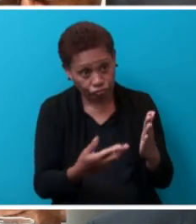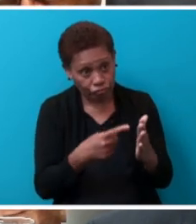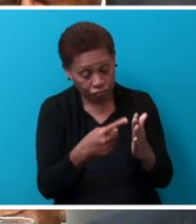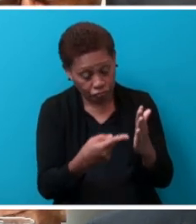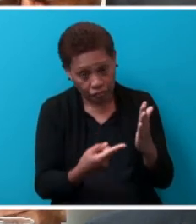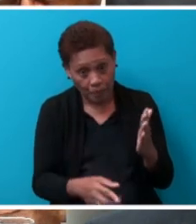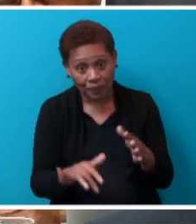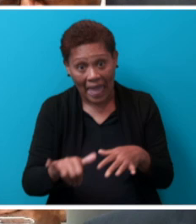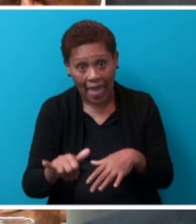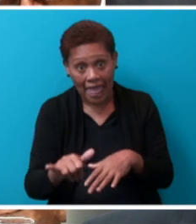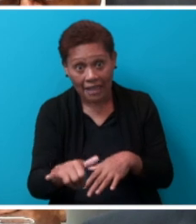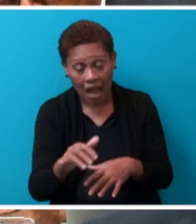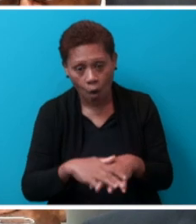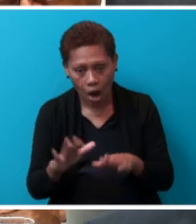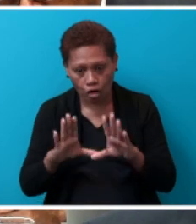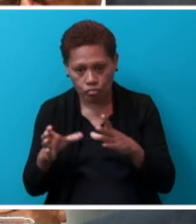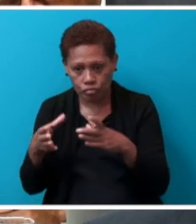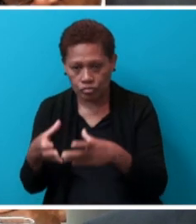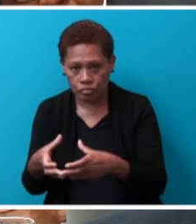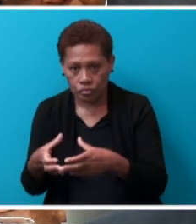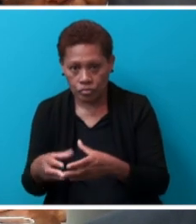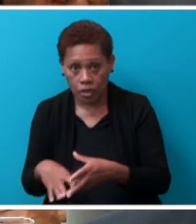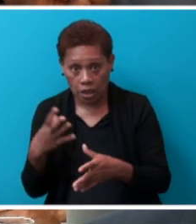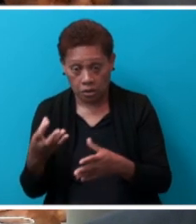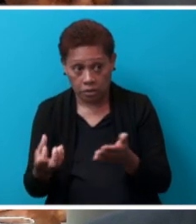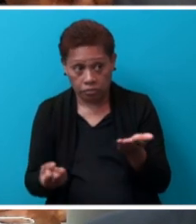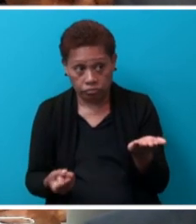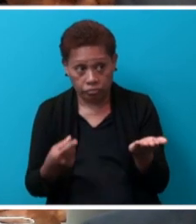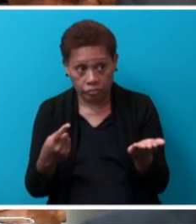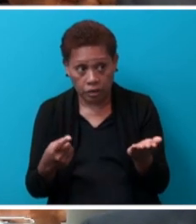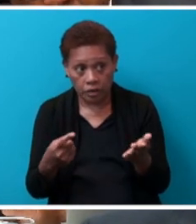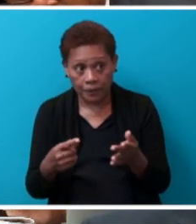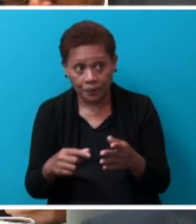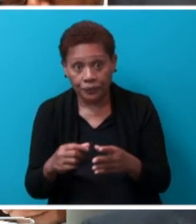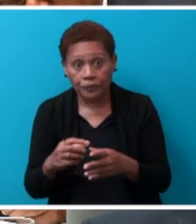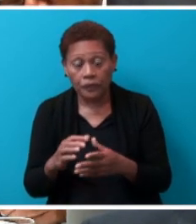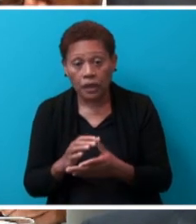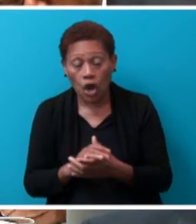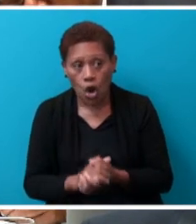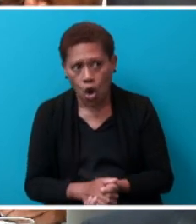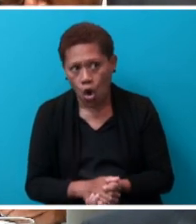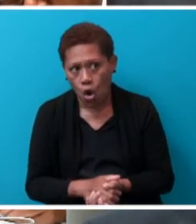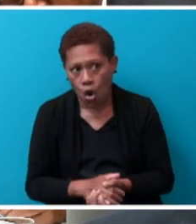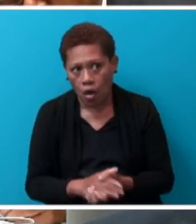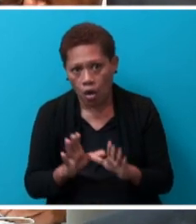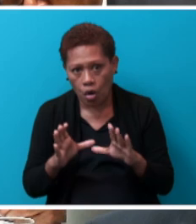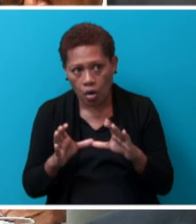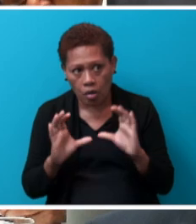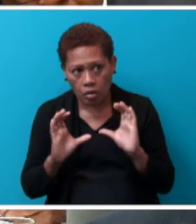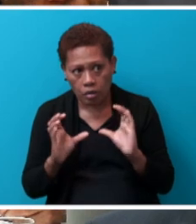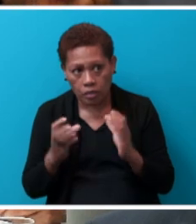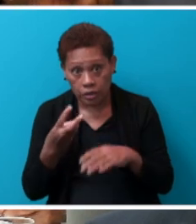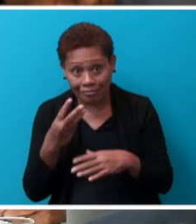Group. The private sector operator, South Sea Cruises, has recently commissioned its new vessel, the Yasawa Flyer